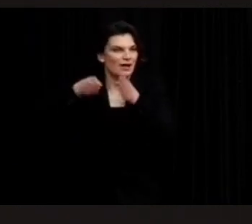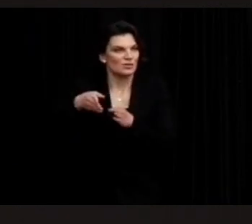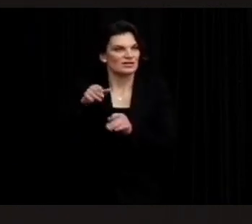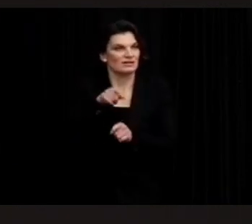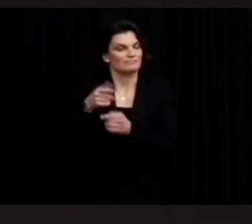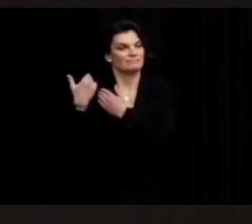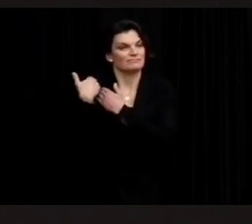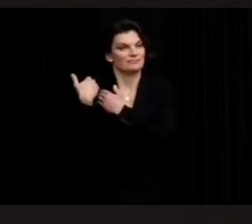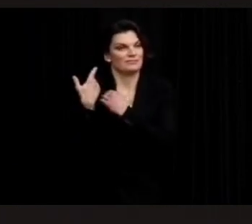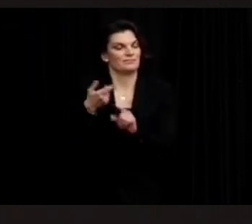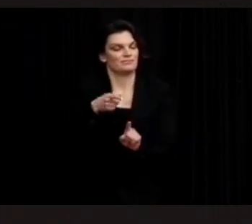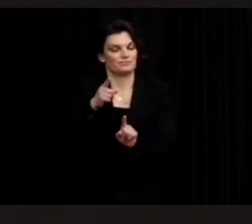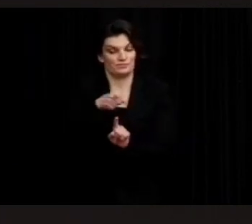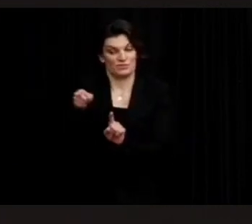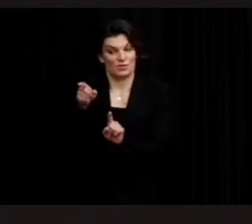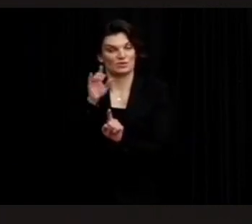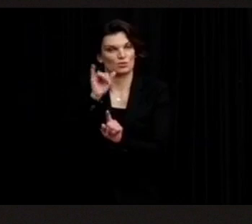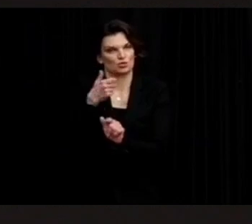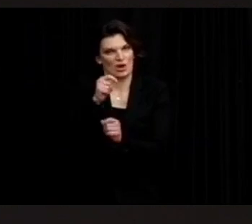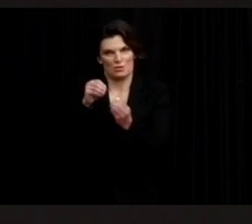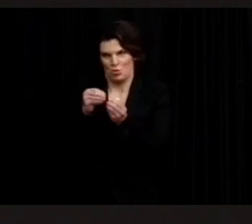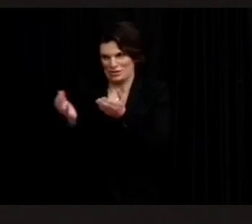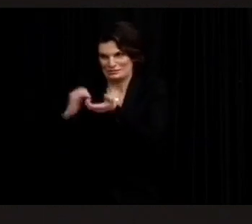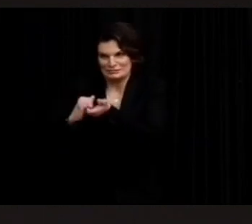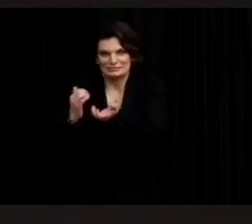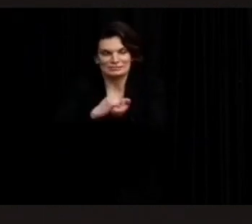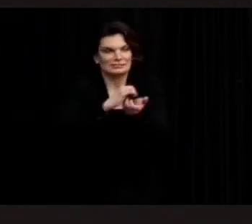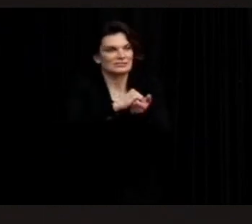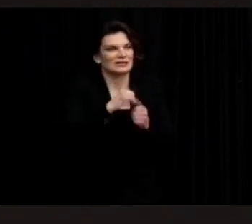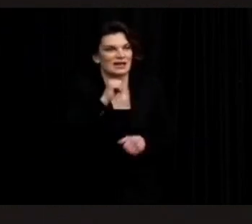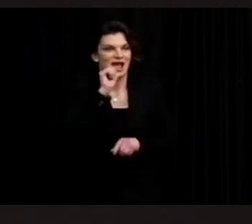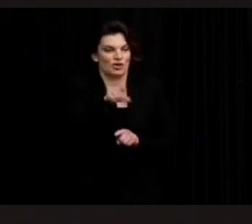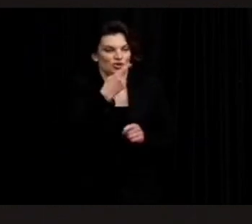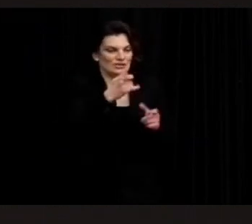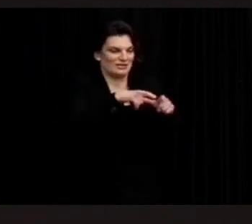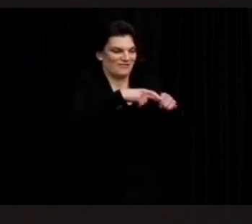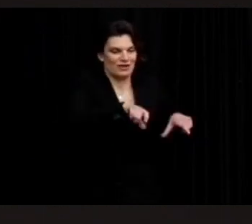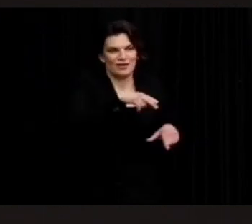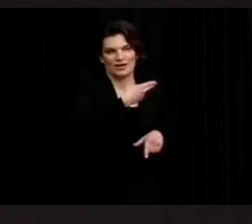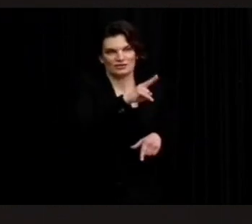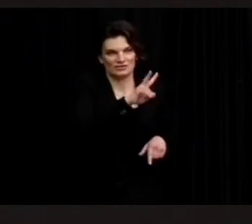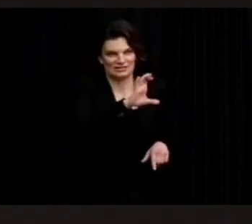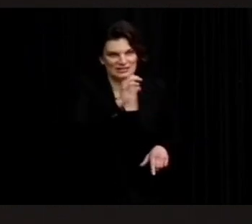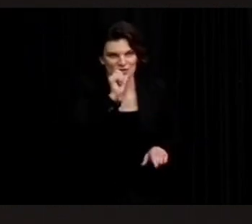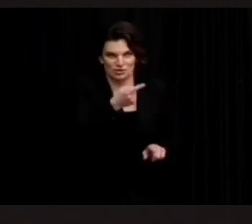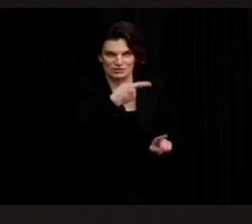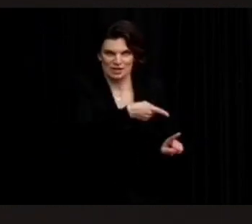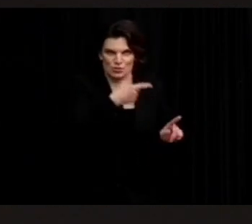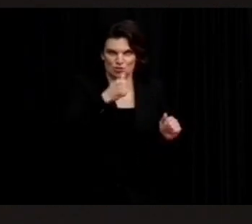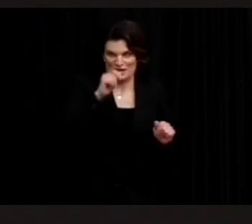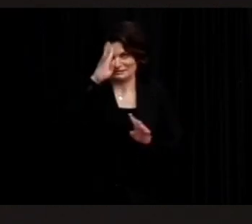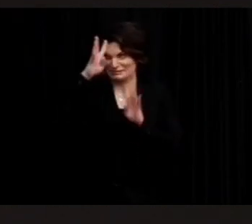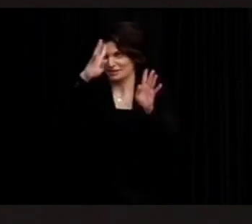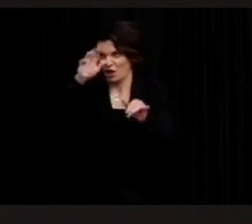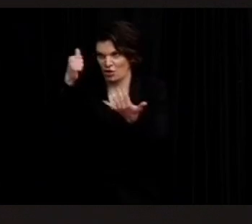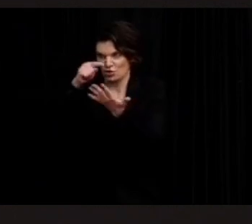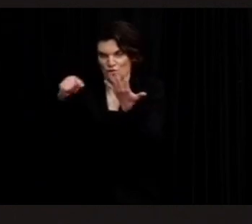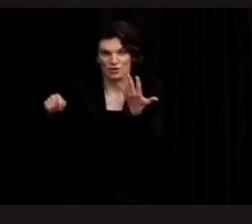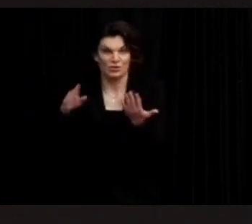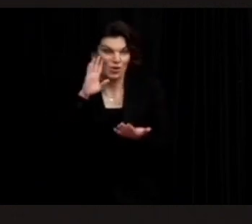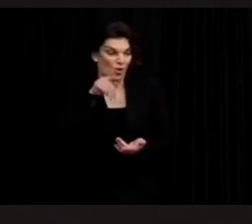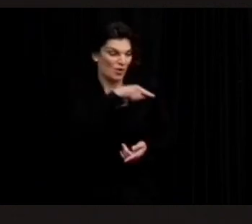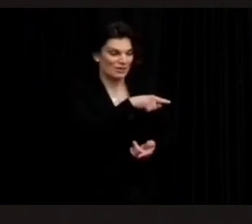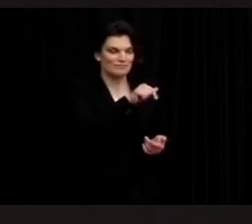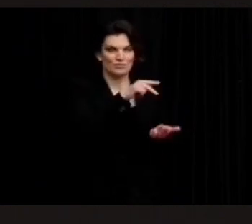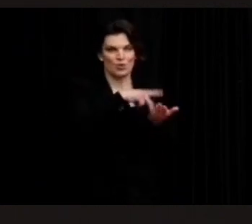housing options. We're just trying to look outside of the housing choice voucher program whenever possible, because we do understand the